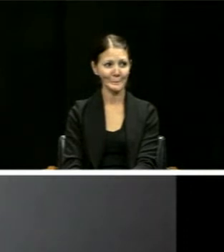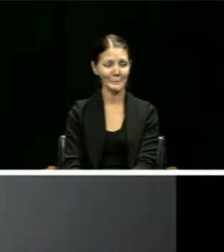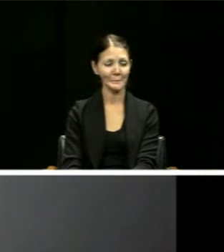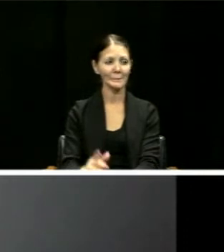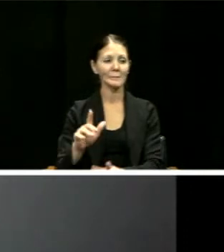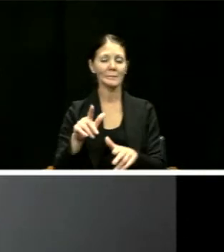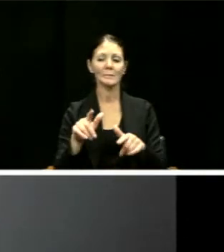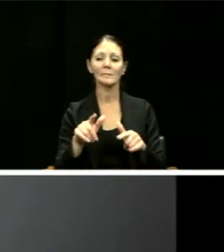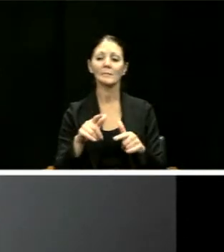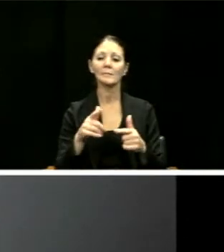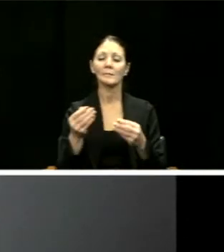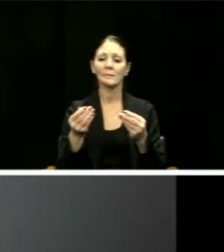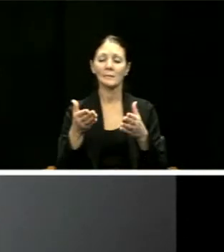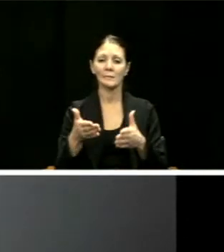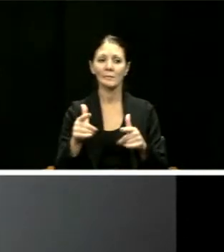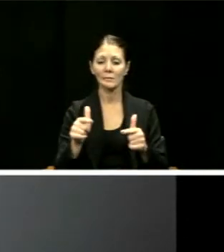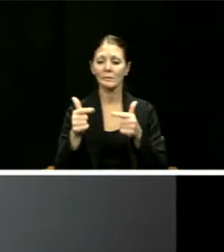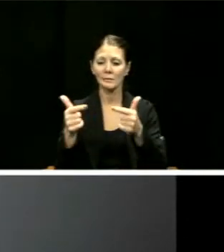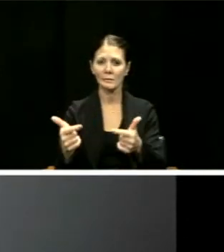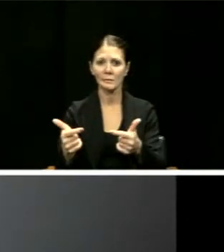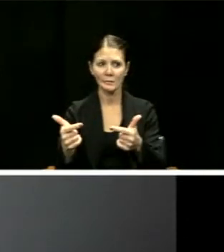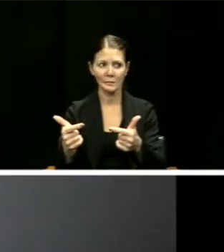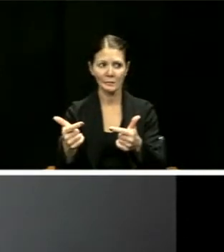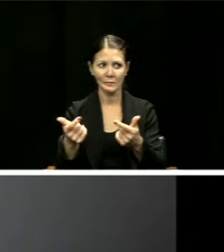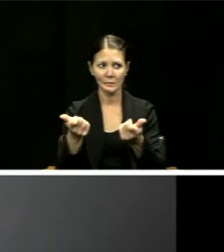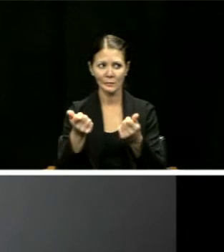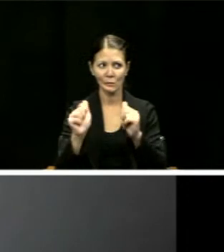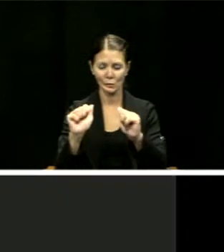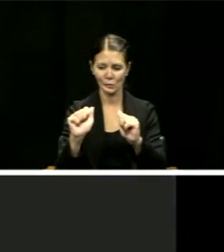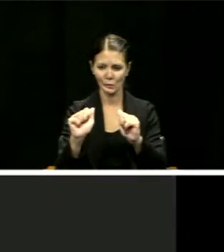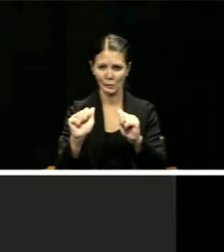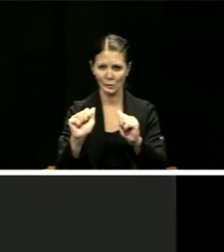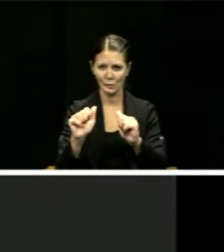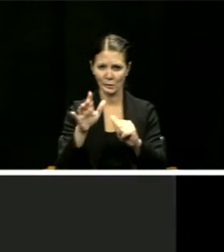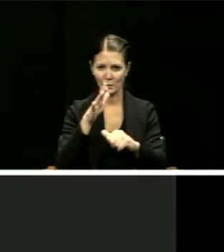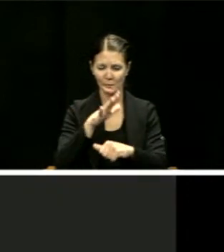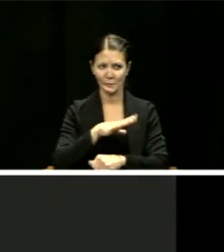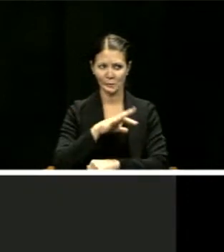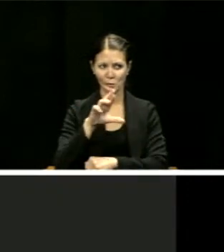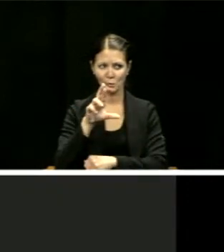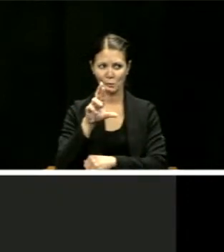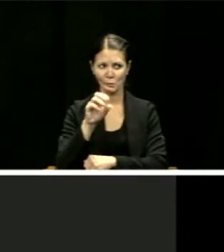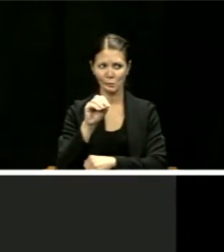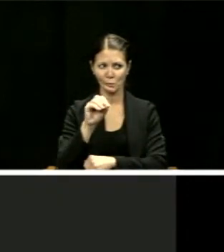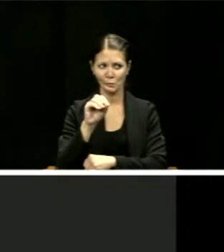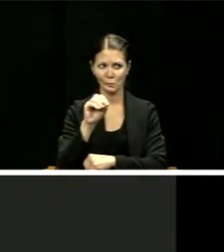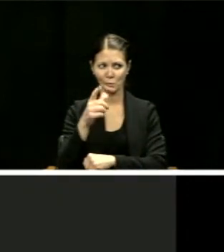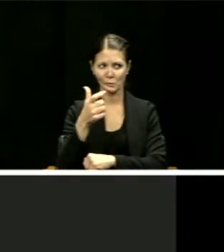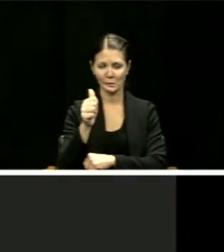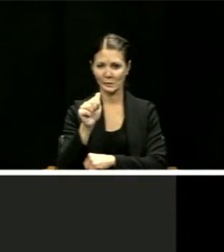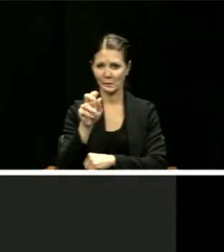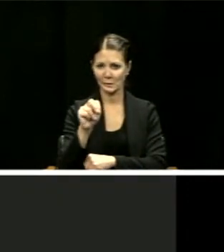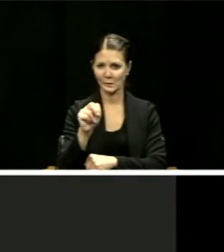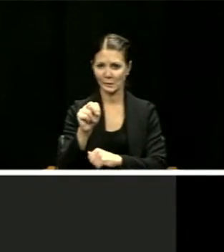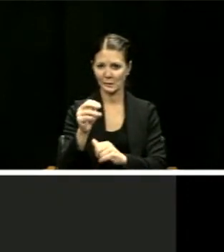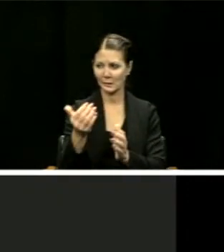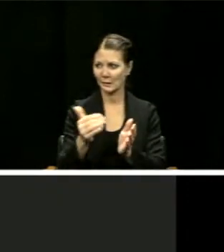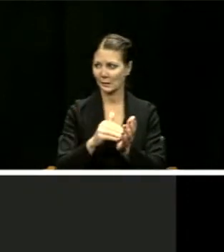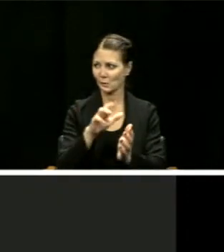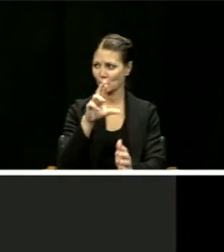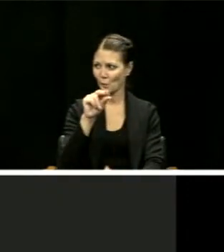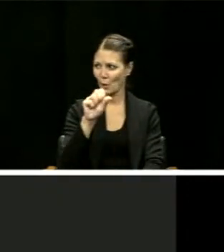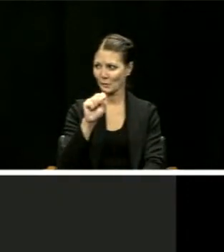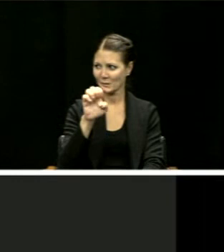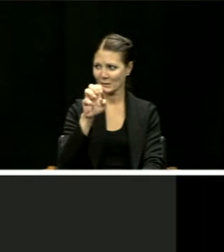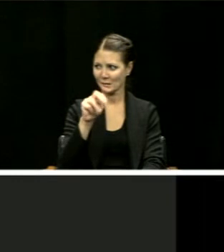Thank you. I am now going to attempt to unmute Ms. Rosen again. Ms. Rosen, please go